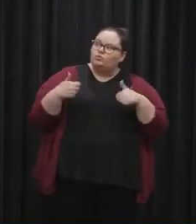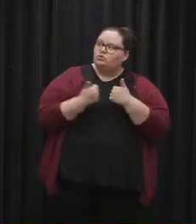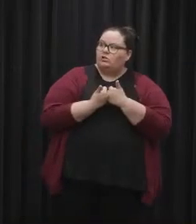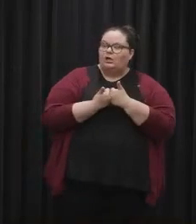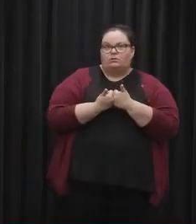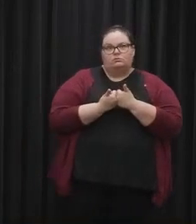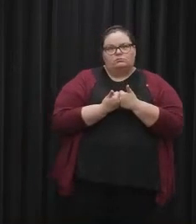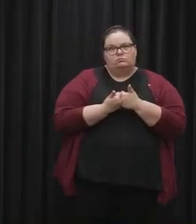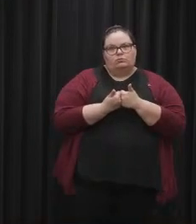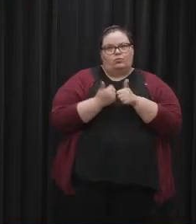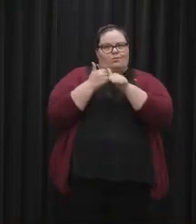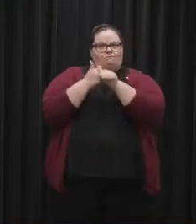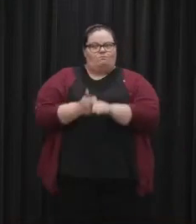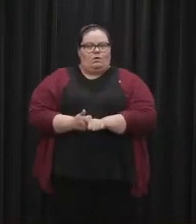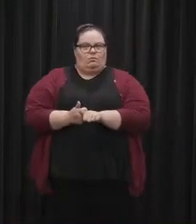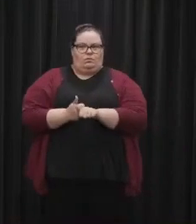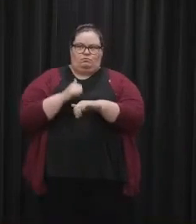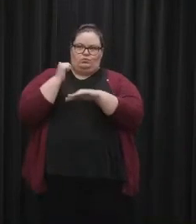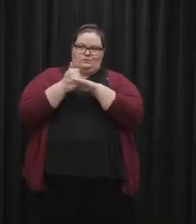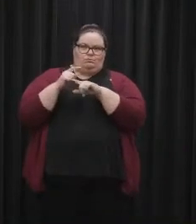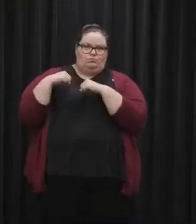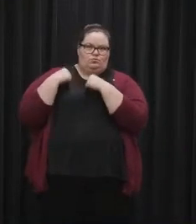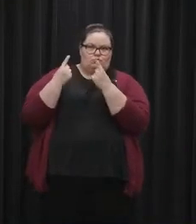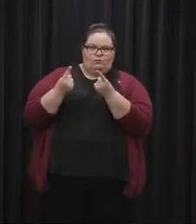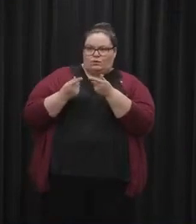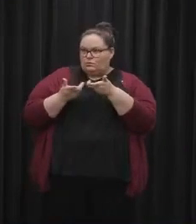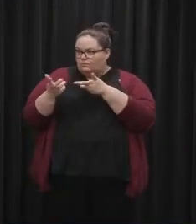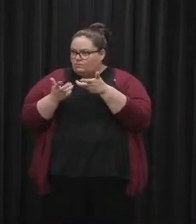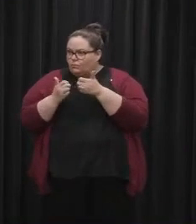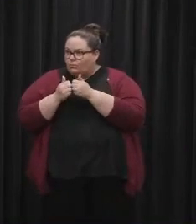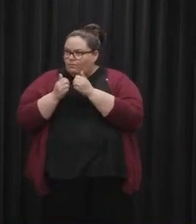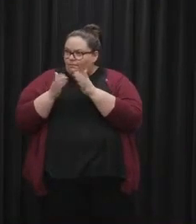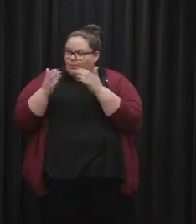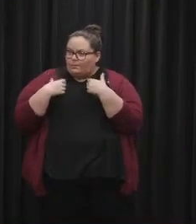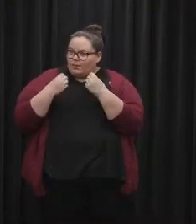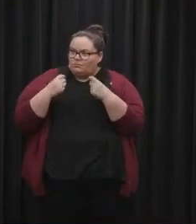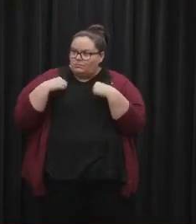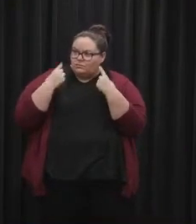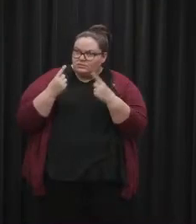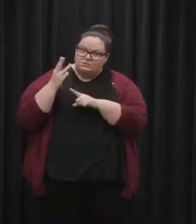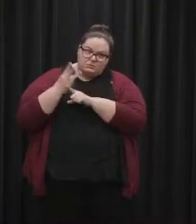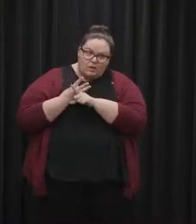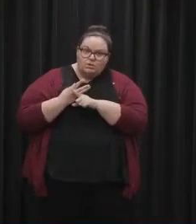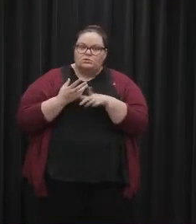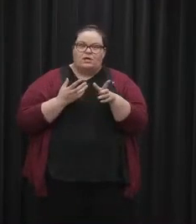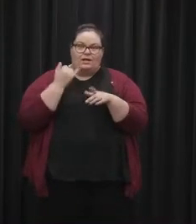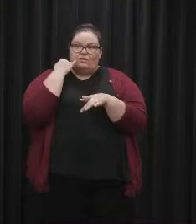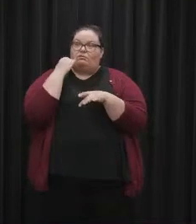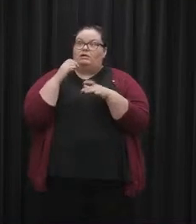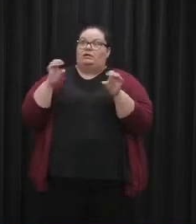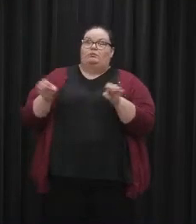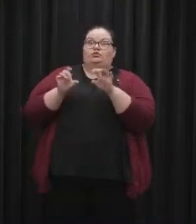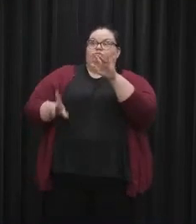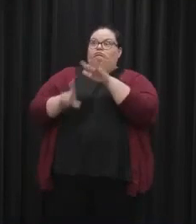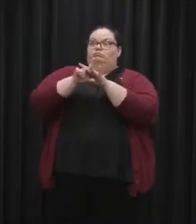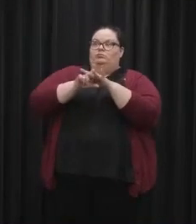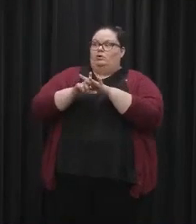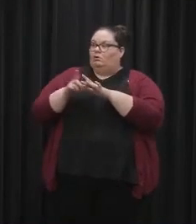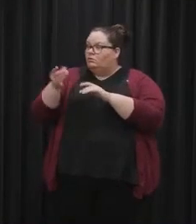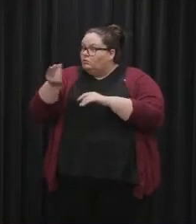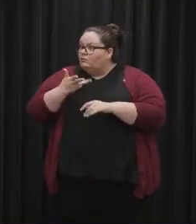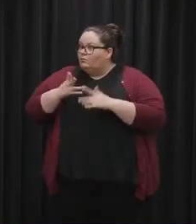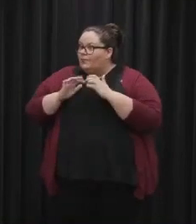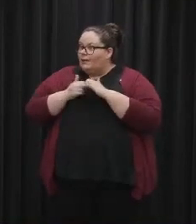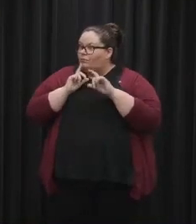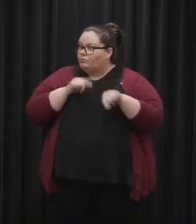challenges, so we follow the template that's been worked on in consultation with public health over the last number of months. And if anything urgent came up, take direction from public